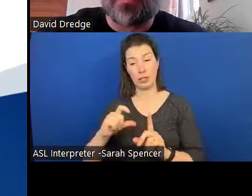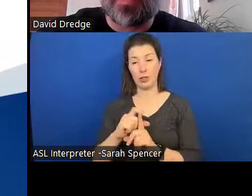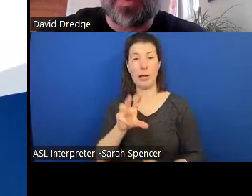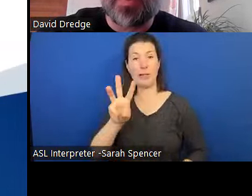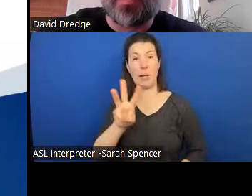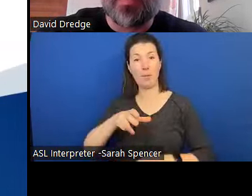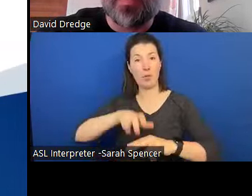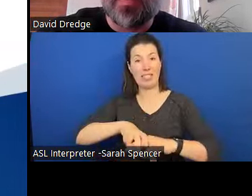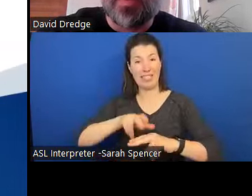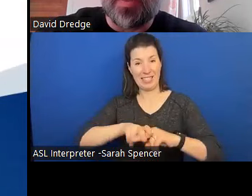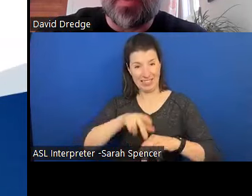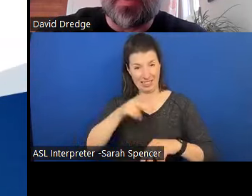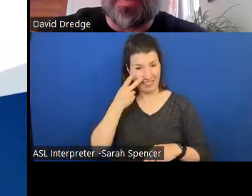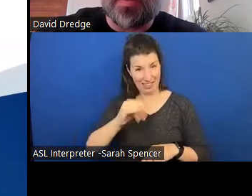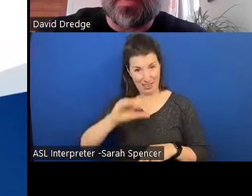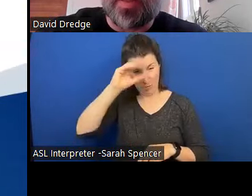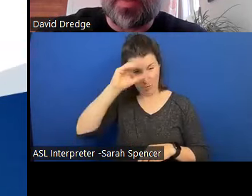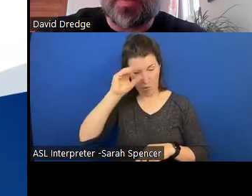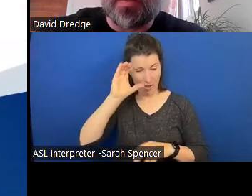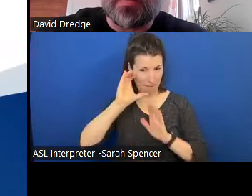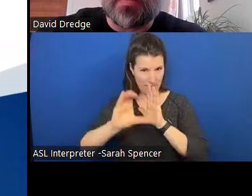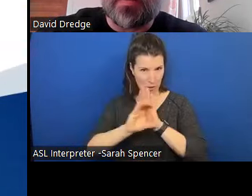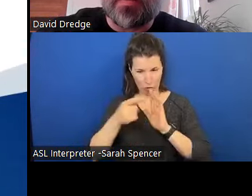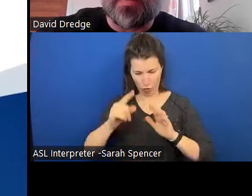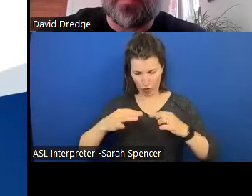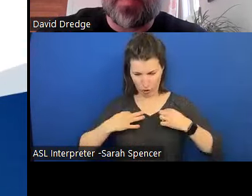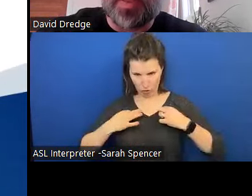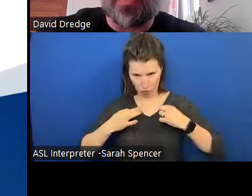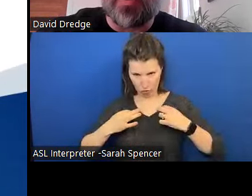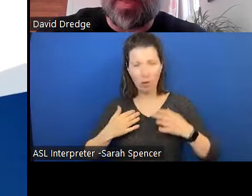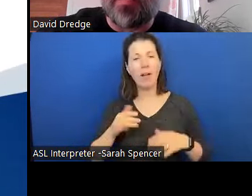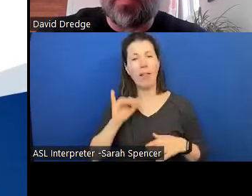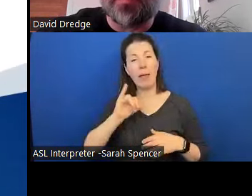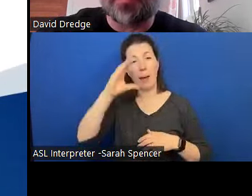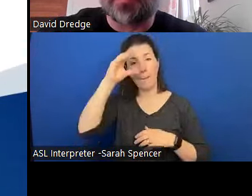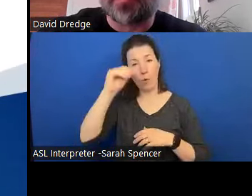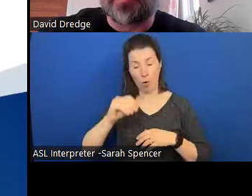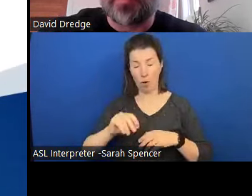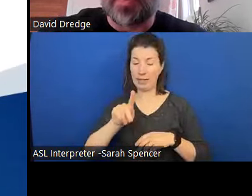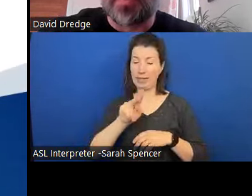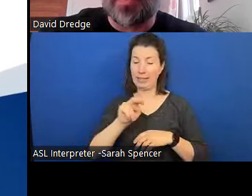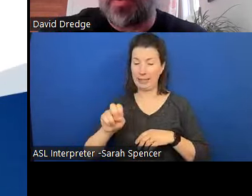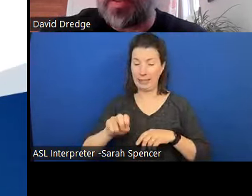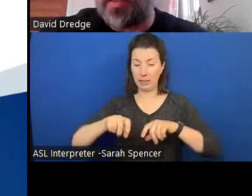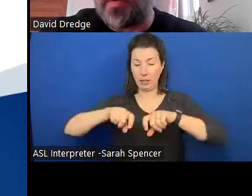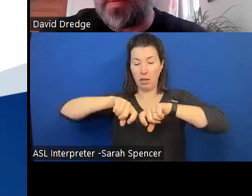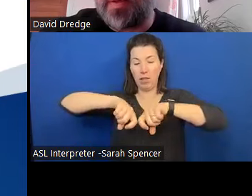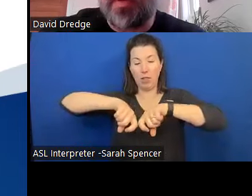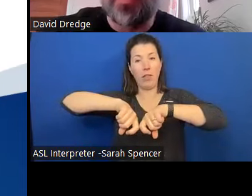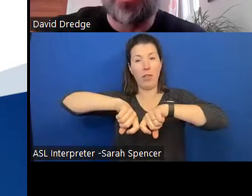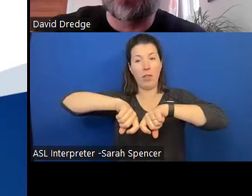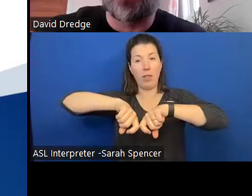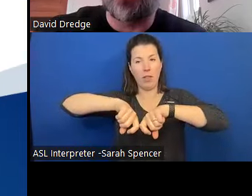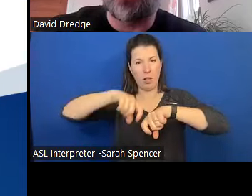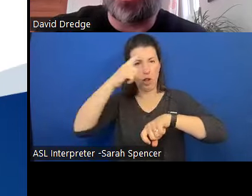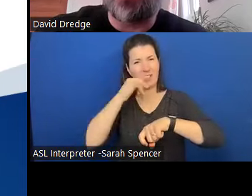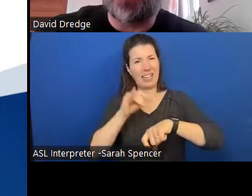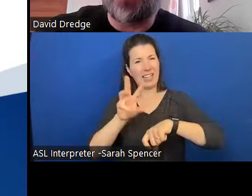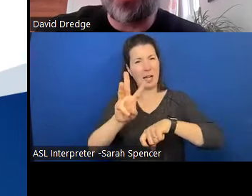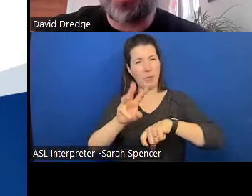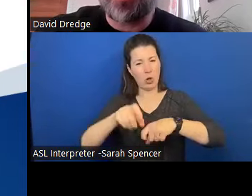is sitting and his legs and knees are turned outward, and it looks like a W.